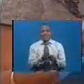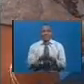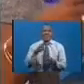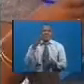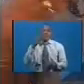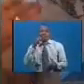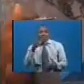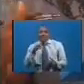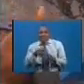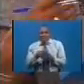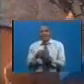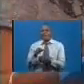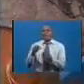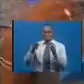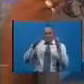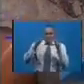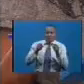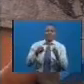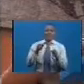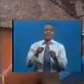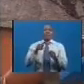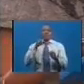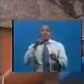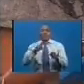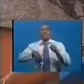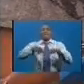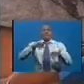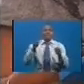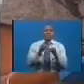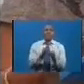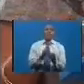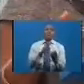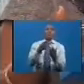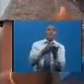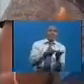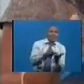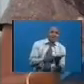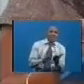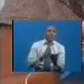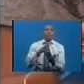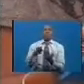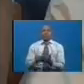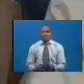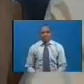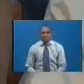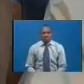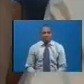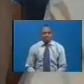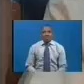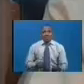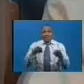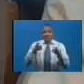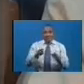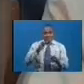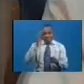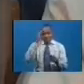them in that light as people who can contribute to those discussion programs and engage them more. A director